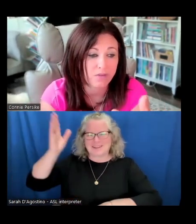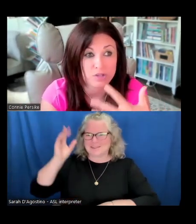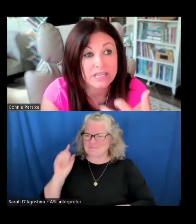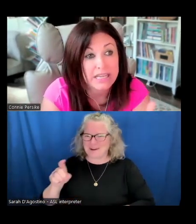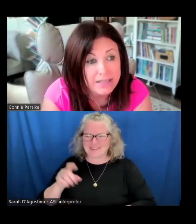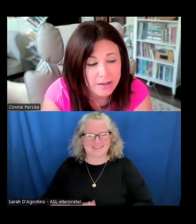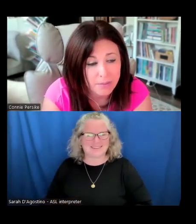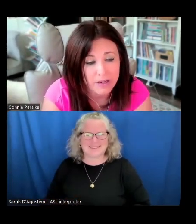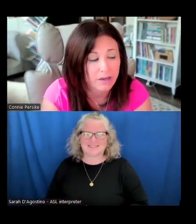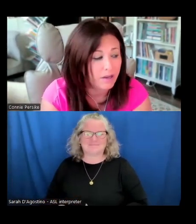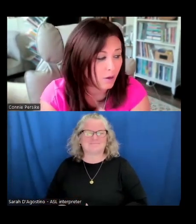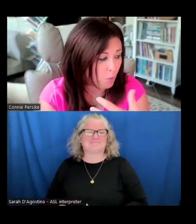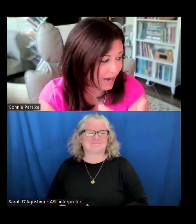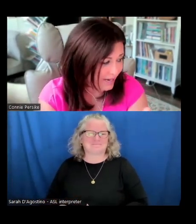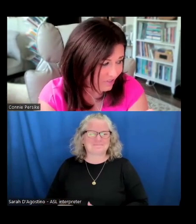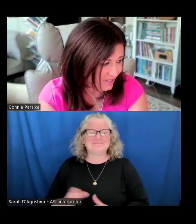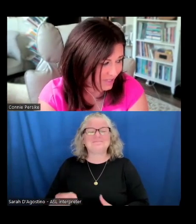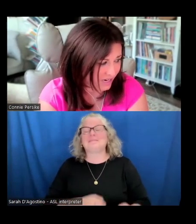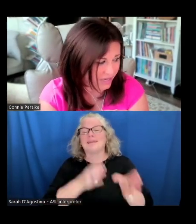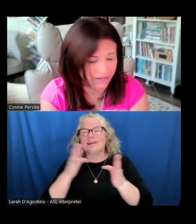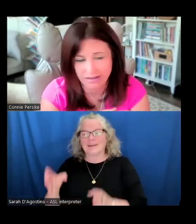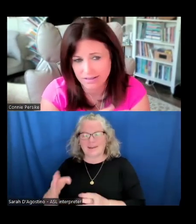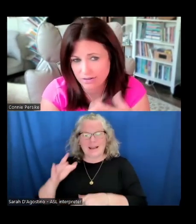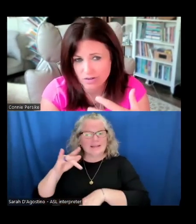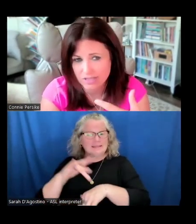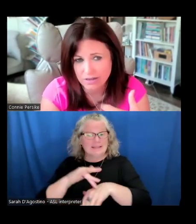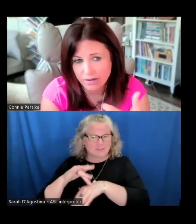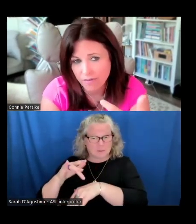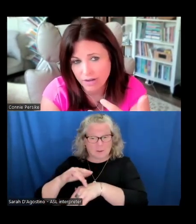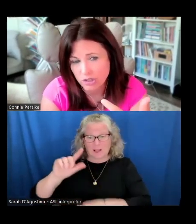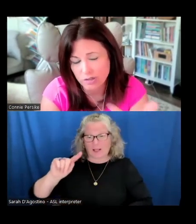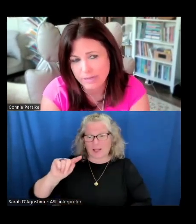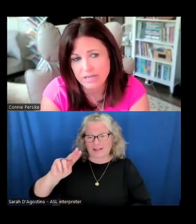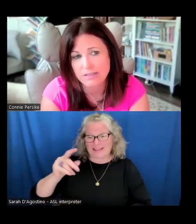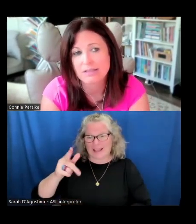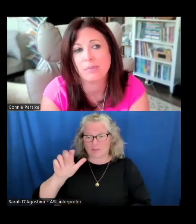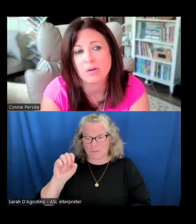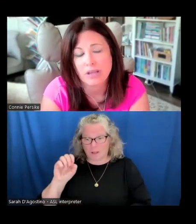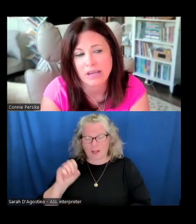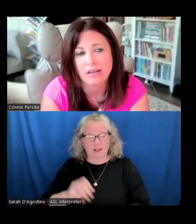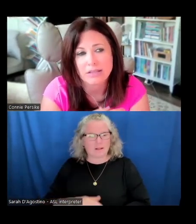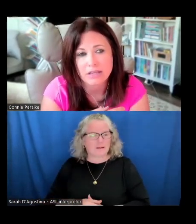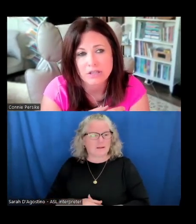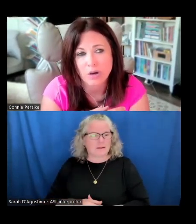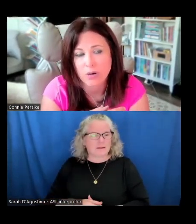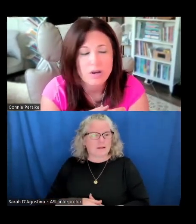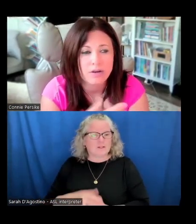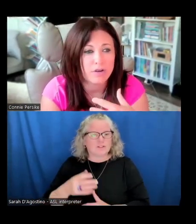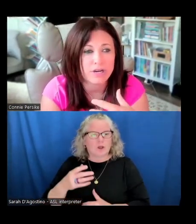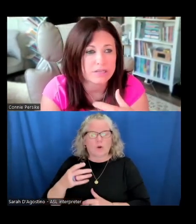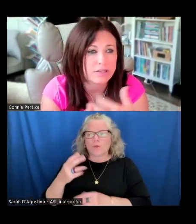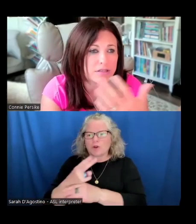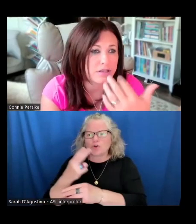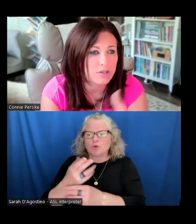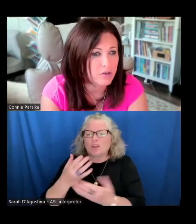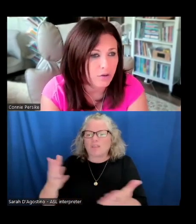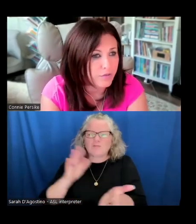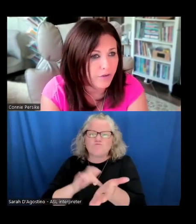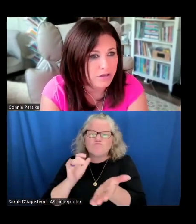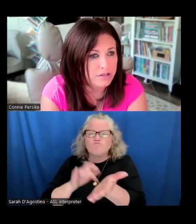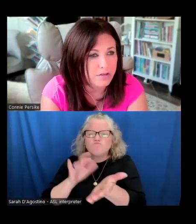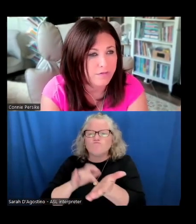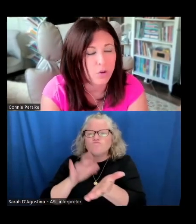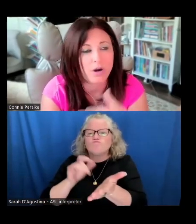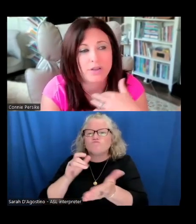the behavior to get something, why not just saying they're using unconventional means to communicate? And so, for instance, the student